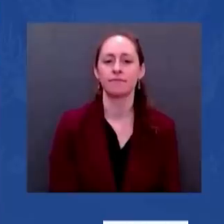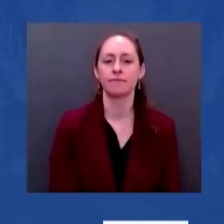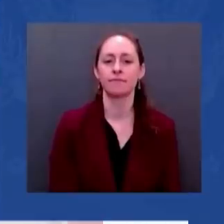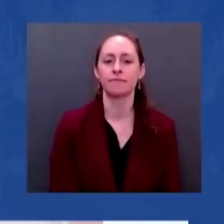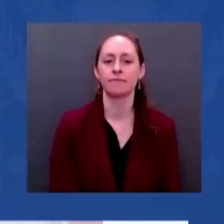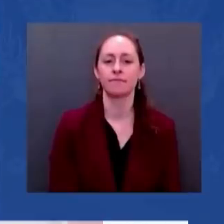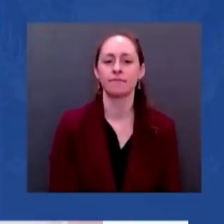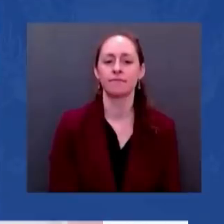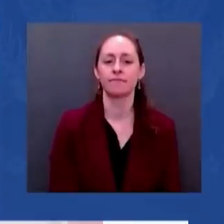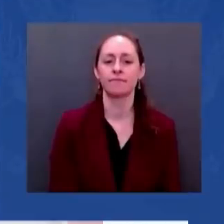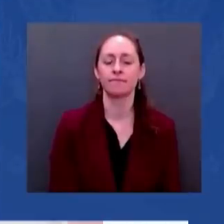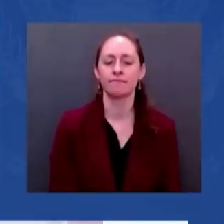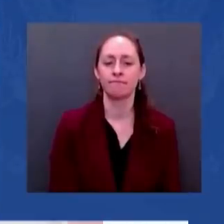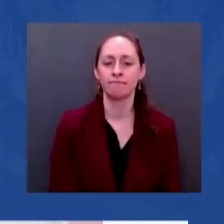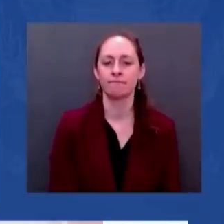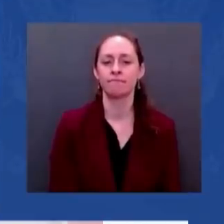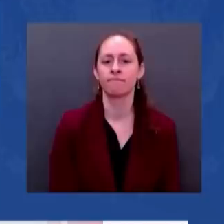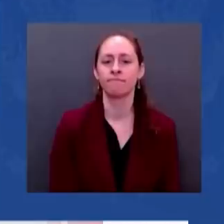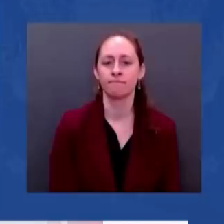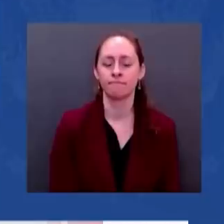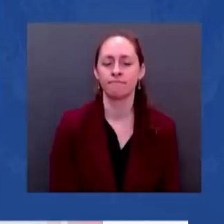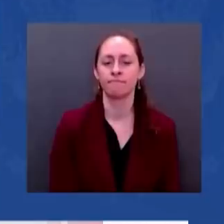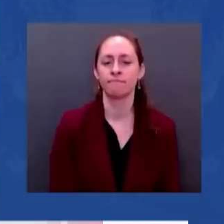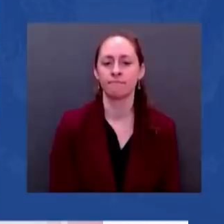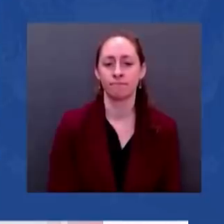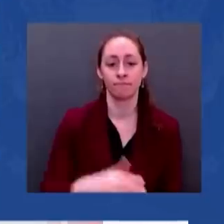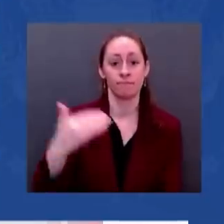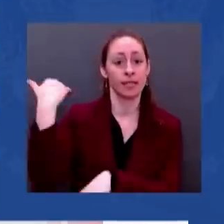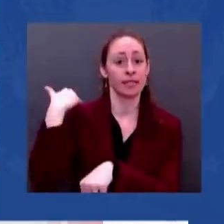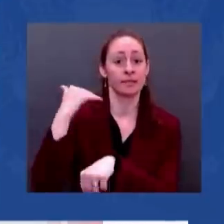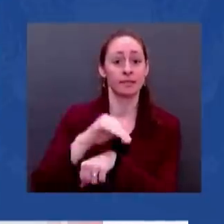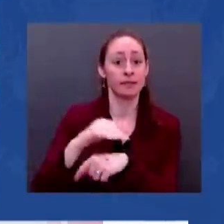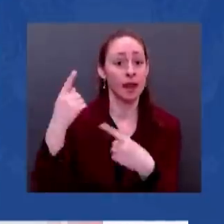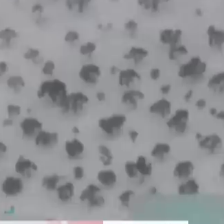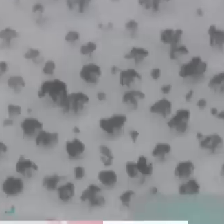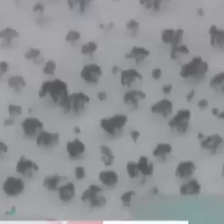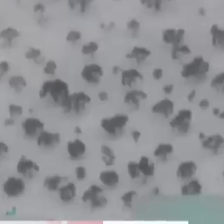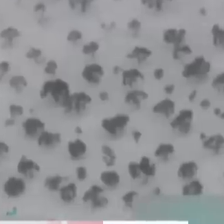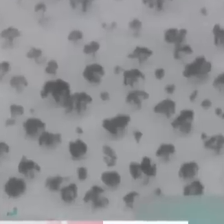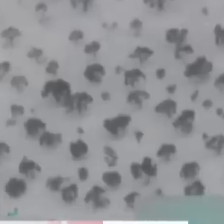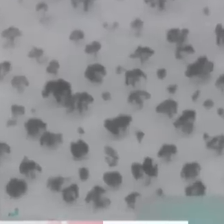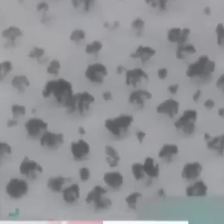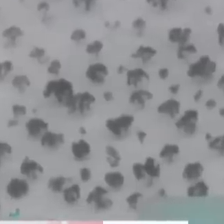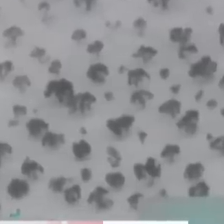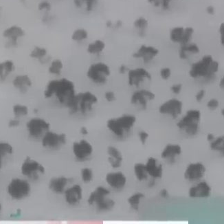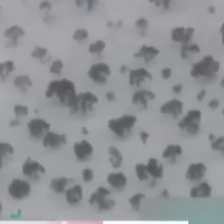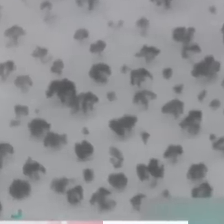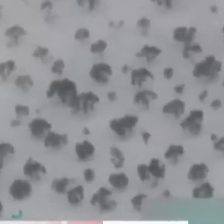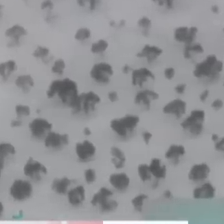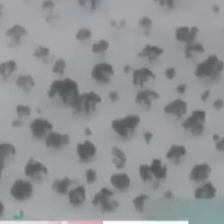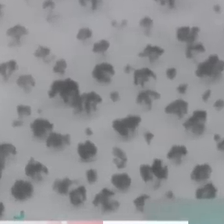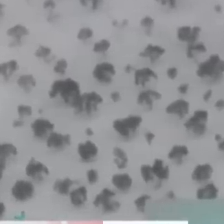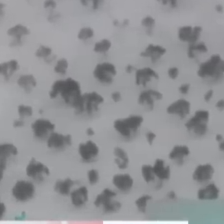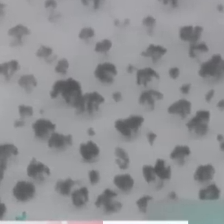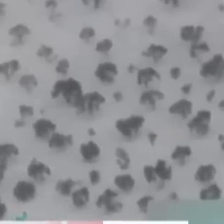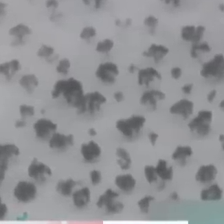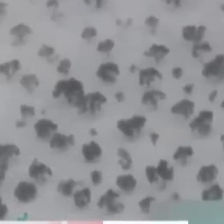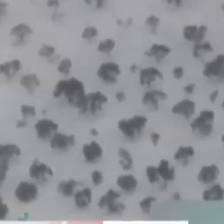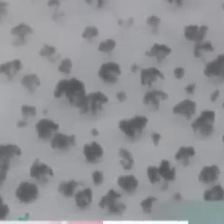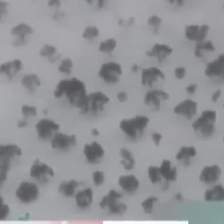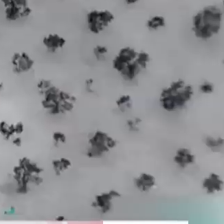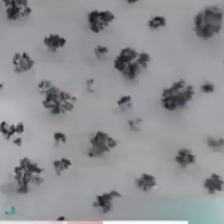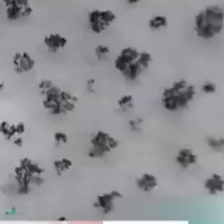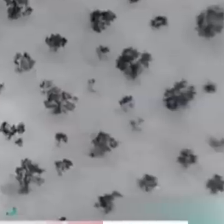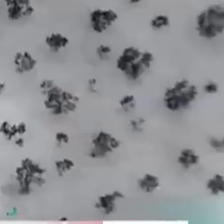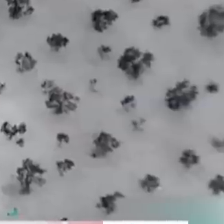President Joe Biden announced Thursday that U.S. military forces in the northwest Syria has successfully undertook a